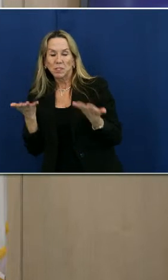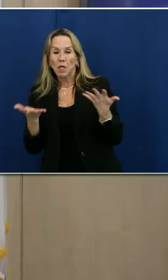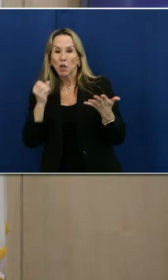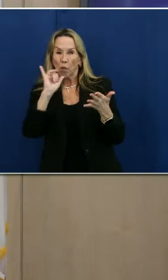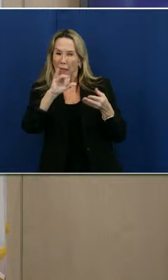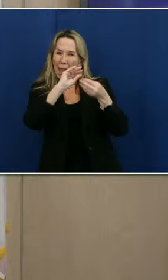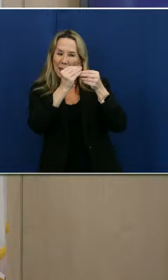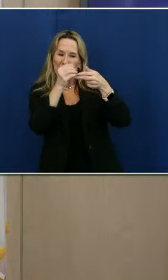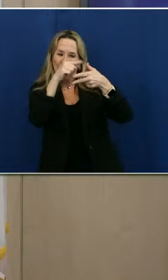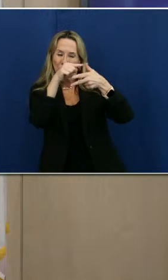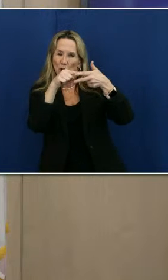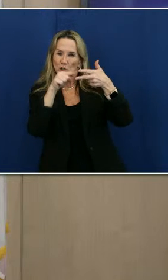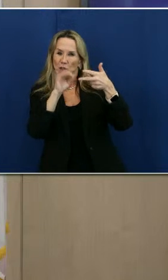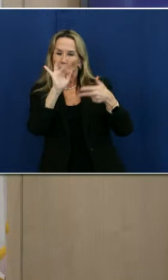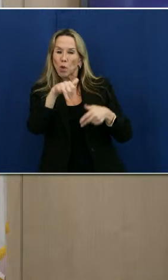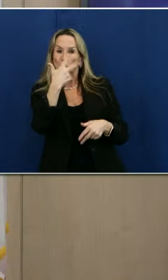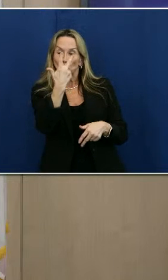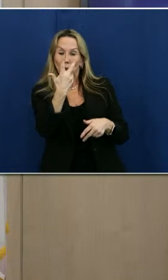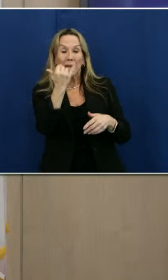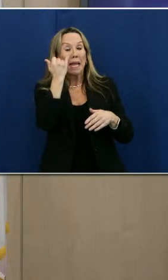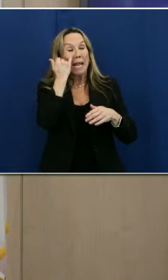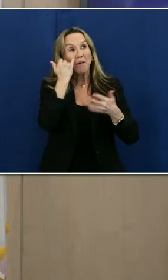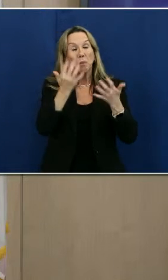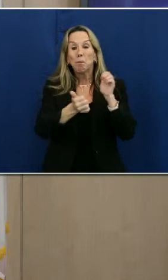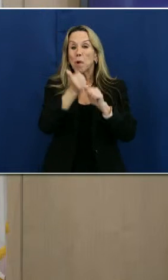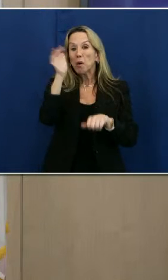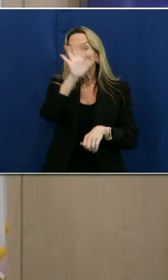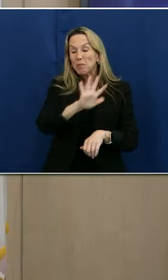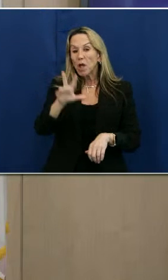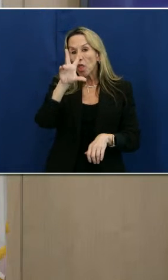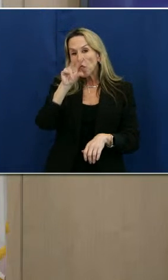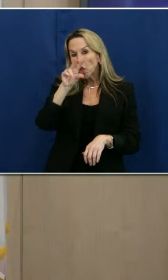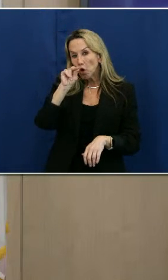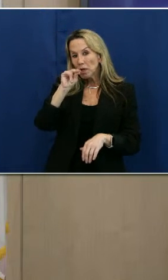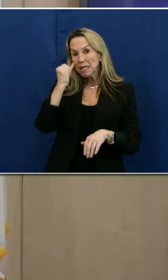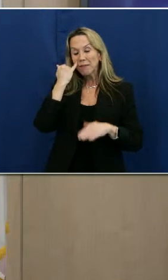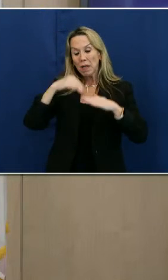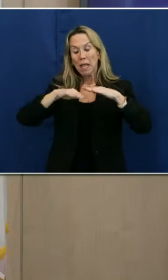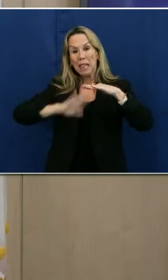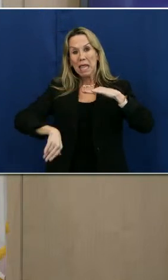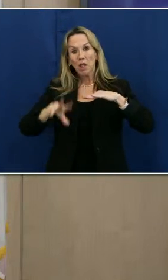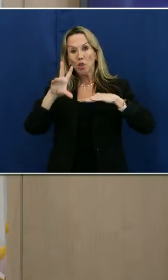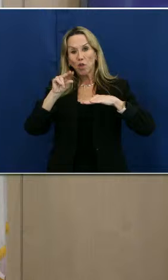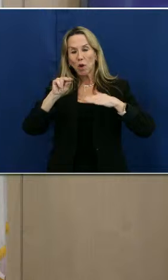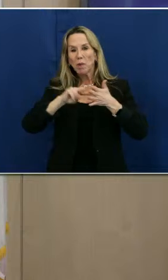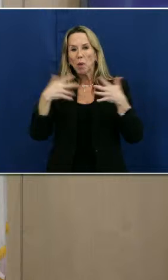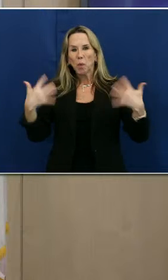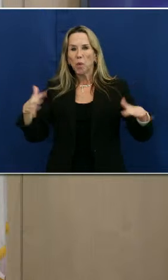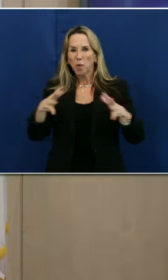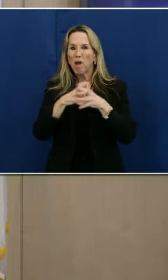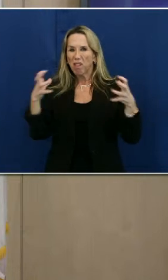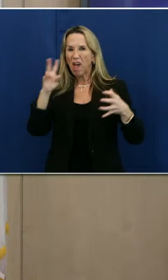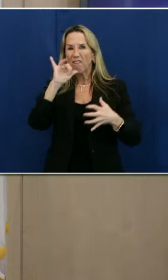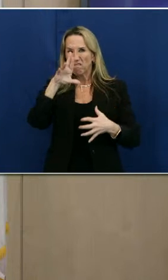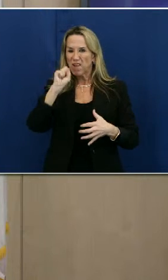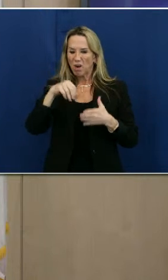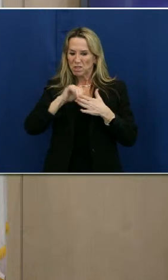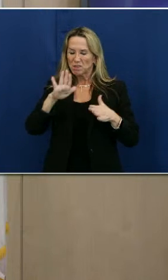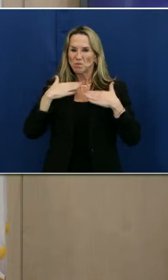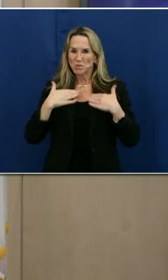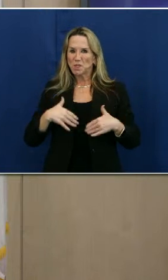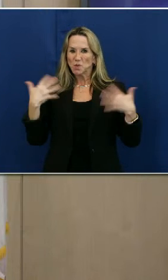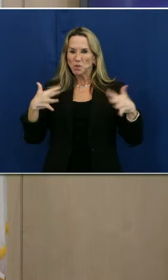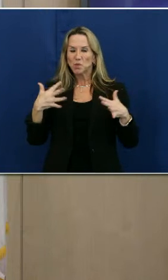general, when numbers are less than 30, that is an indicator of a lot of virus being present, and that's a positive